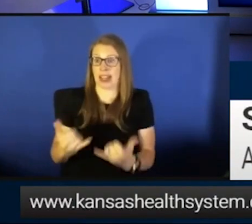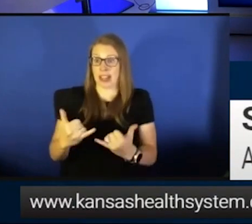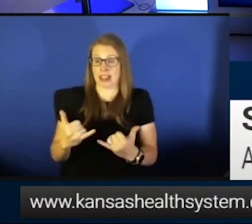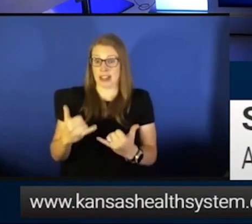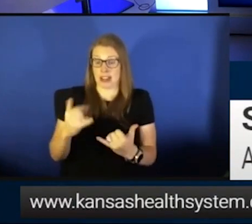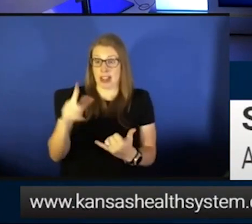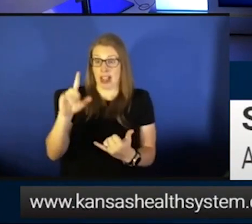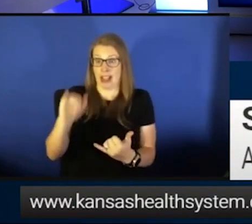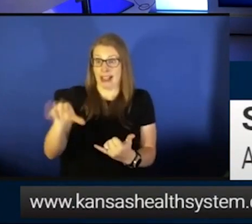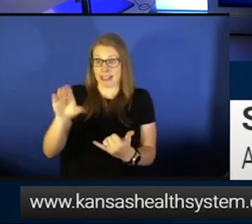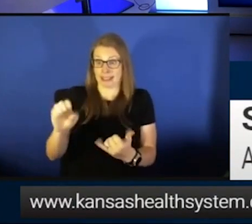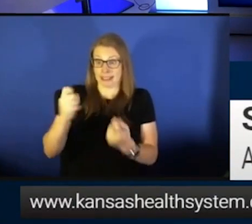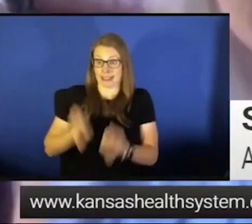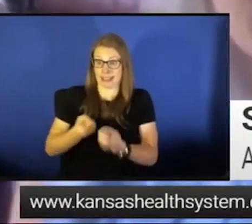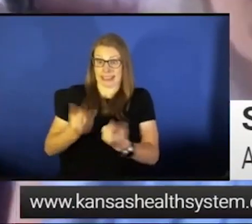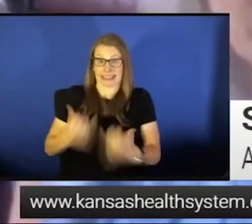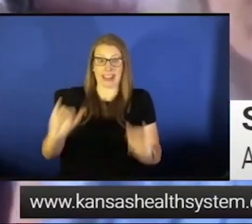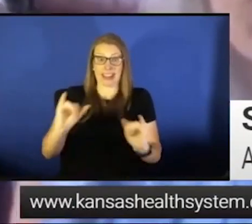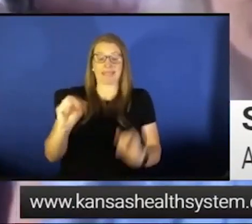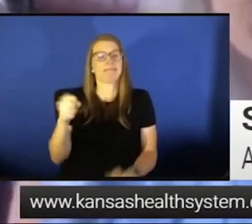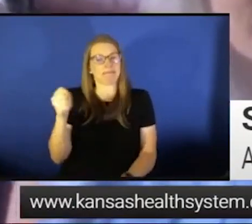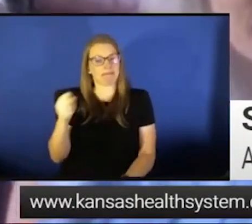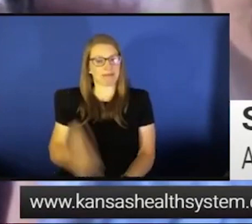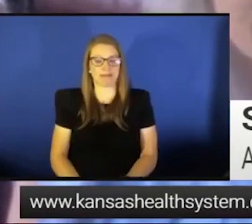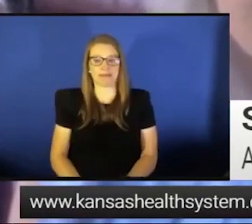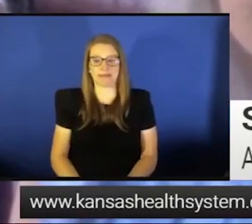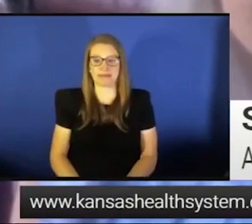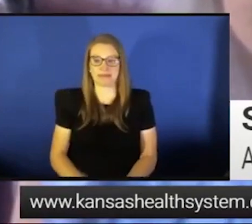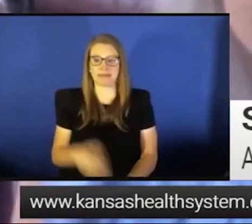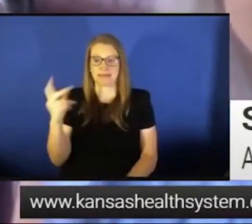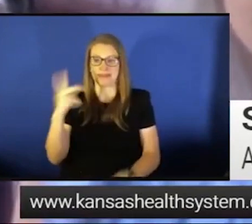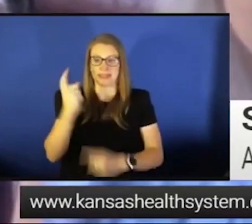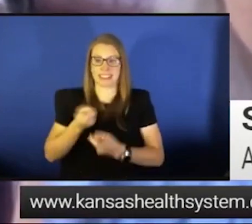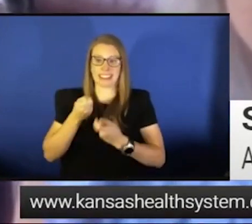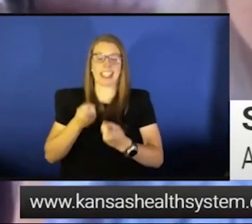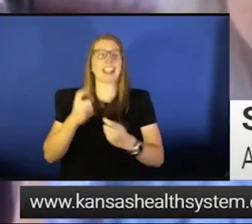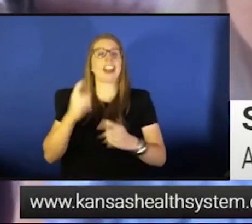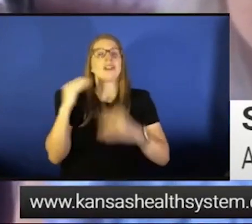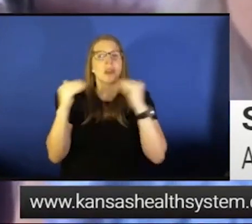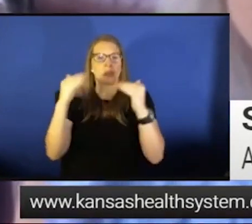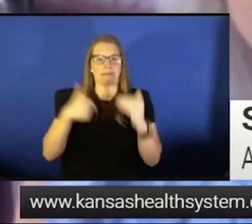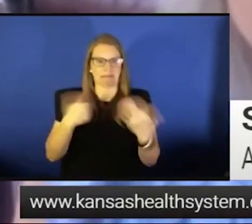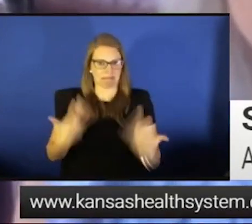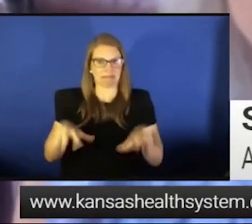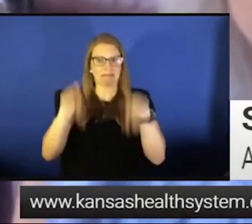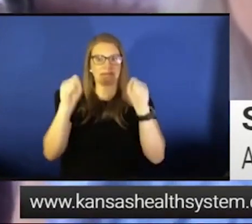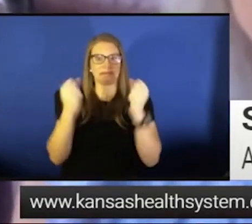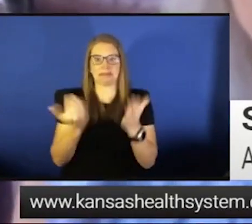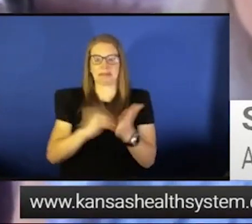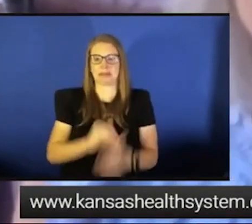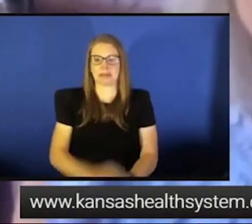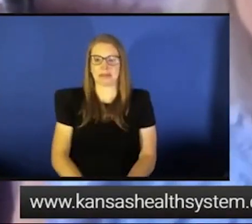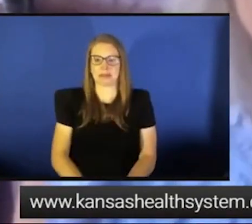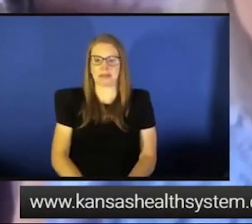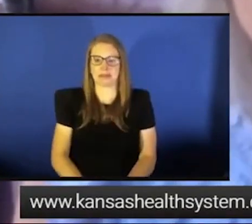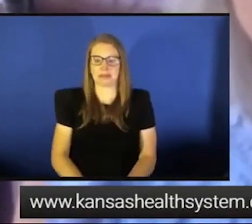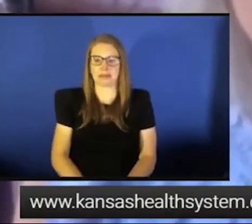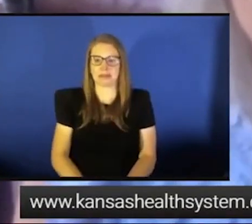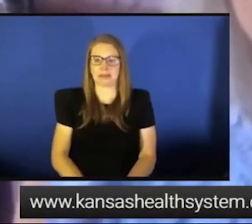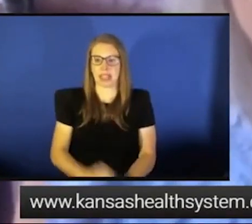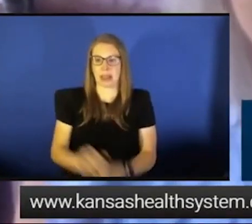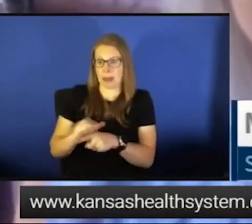still? I am. I came back to skating as an adult, and I'm not practicing on my own as much